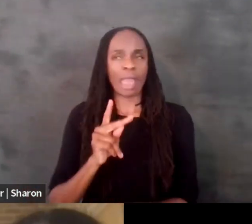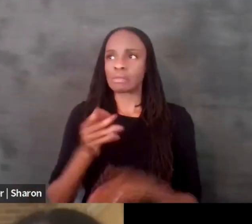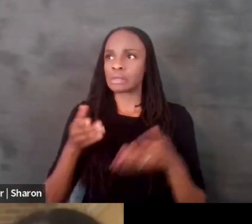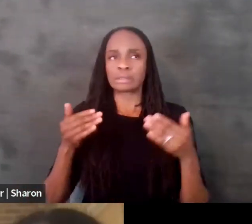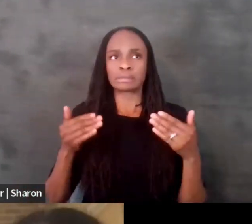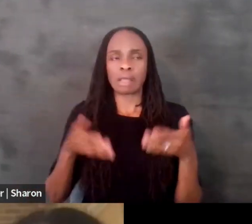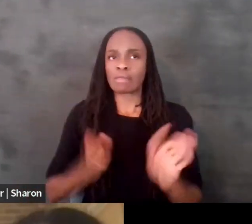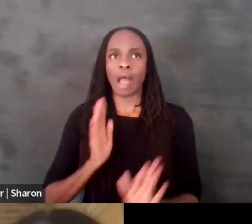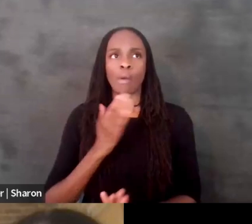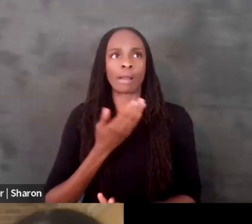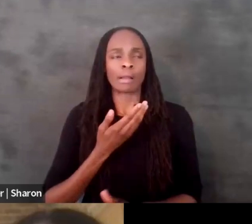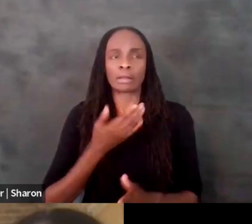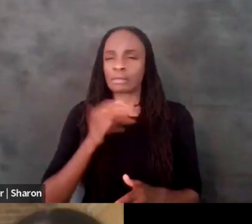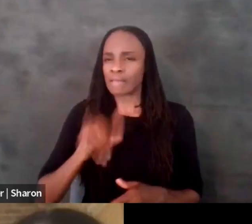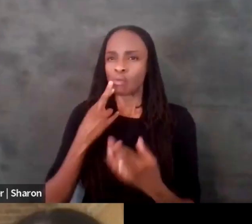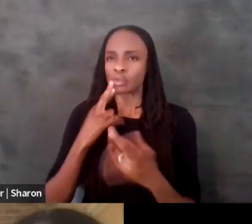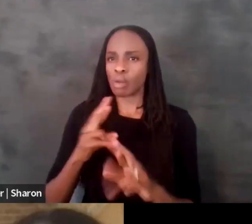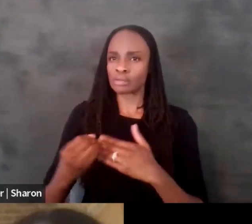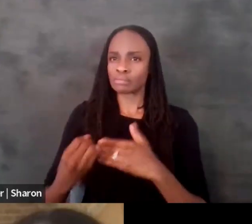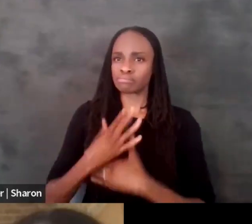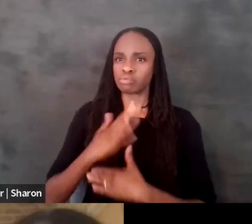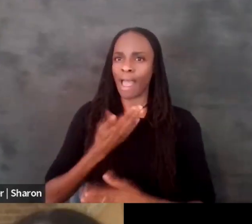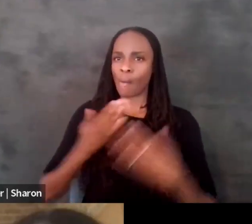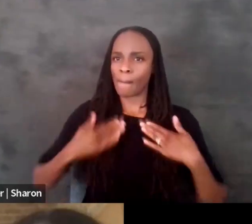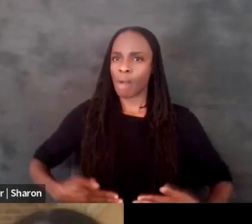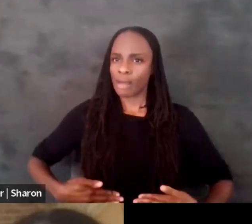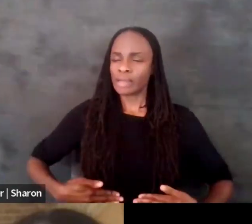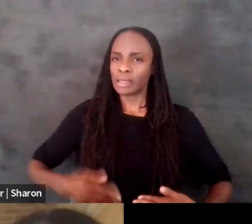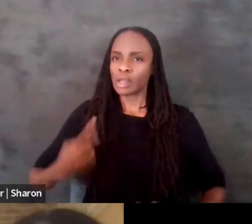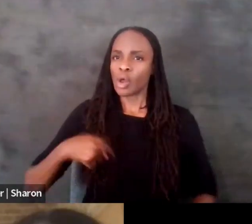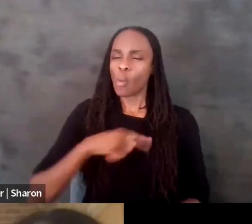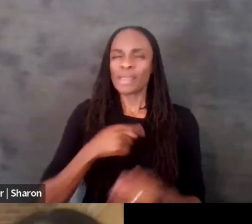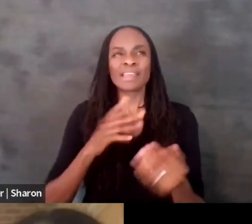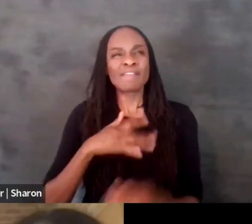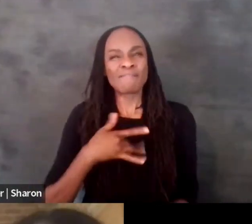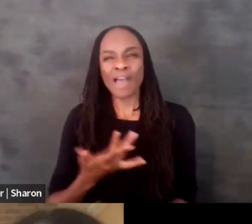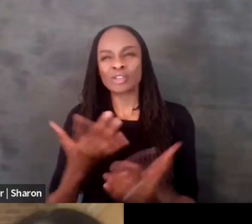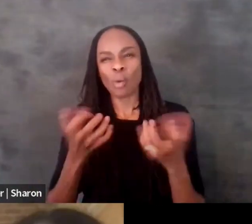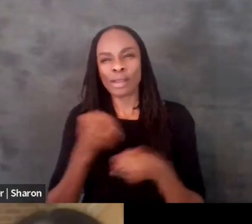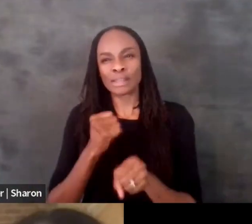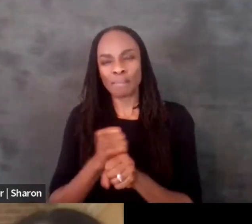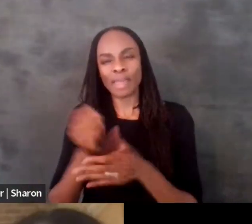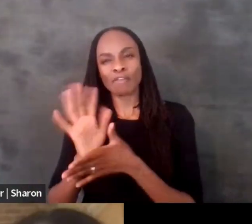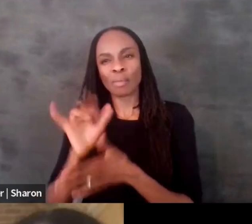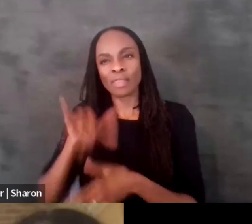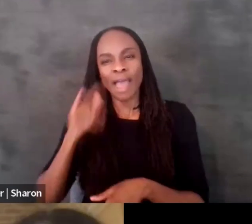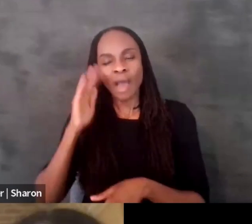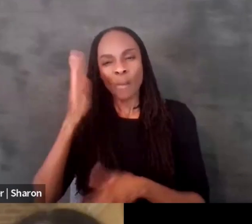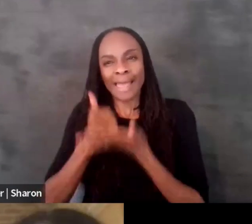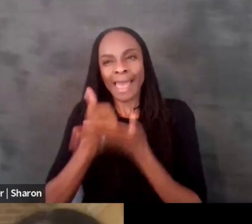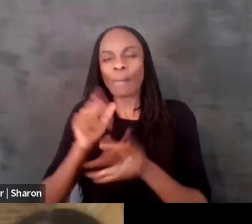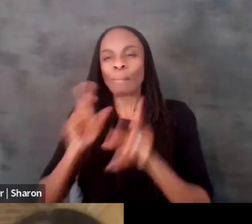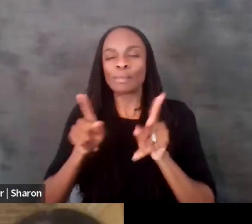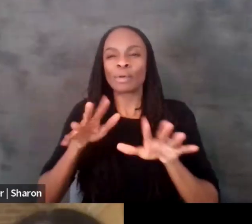to our own body. And we Mm, felt that we wanted to make a film that will calm people down, that will